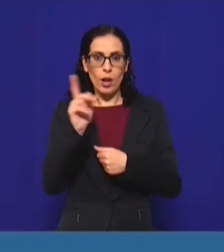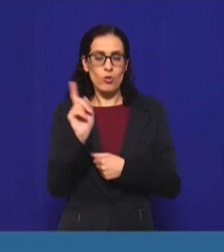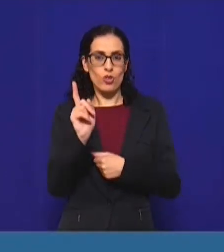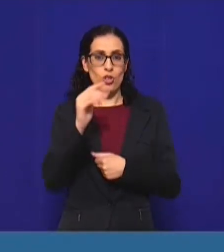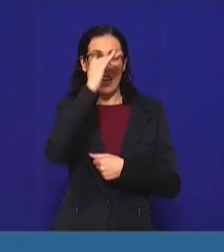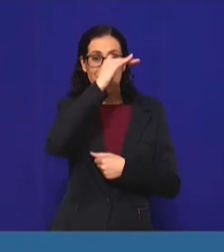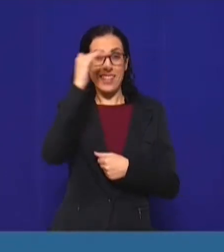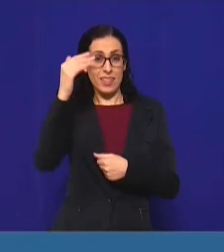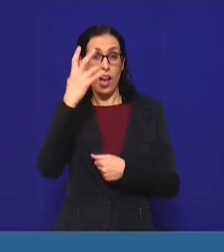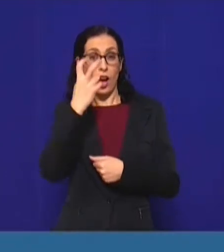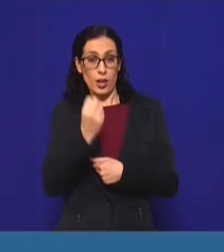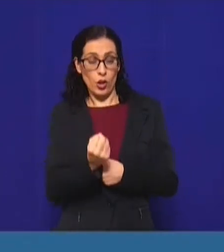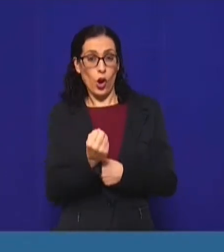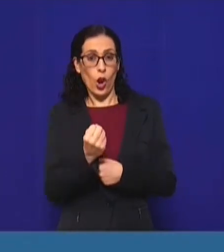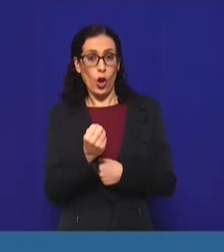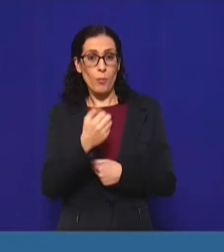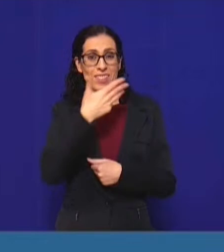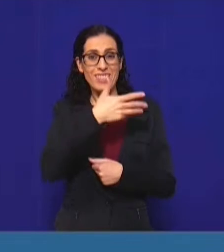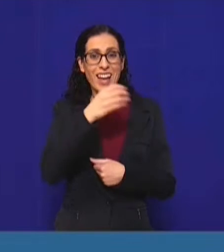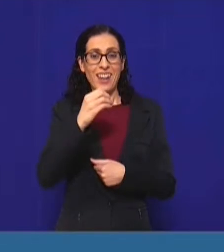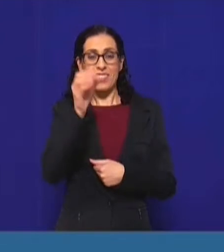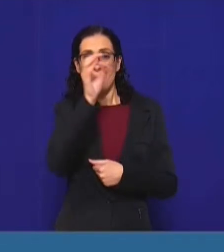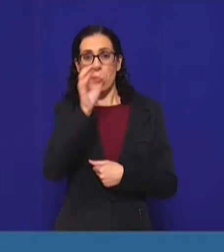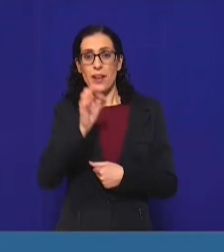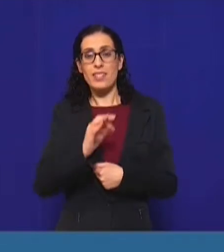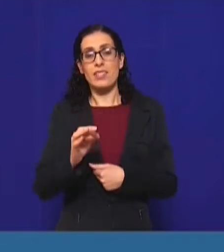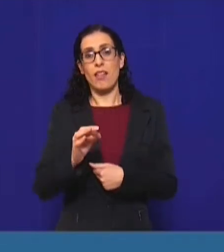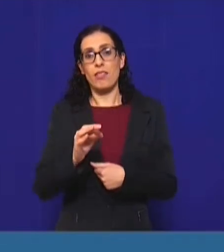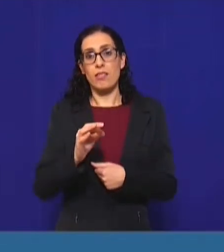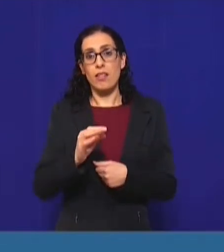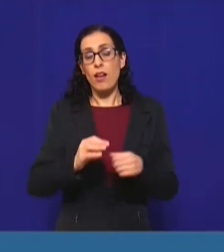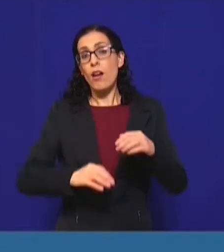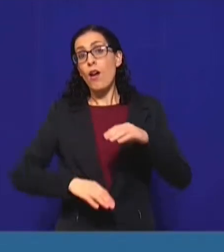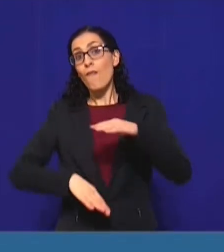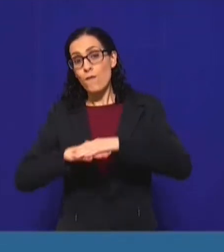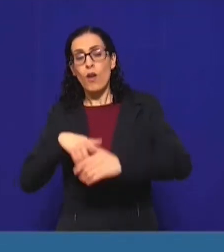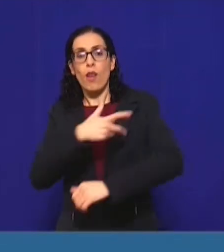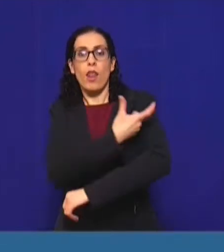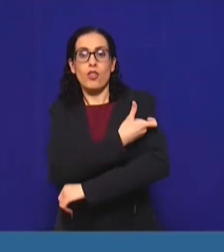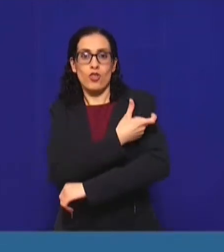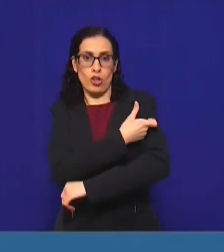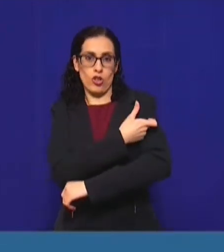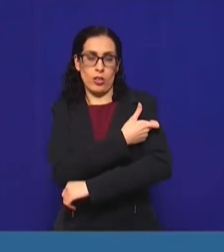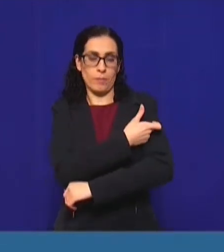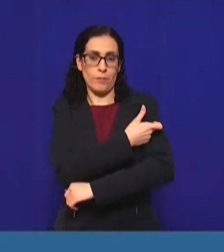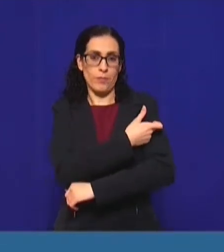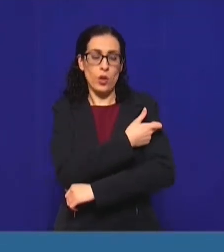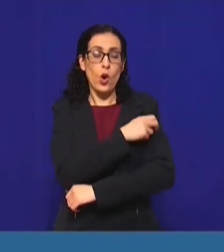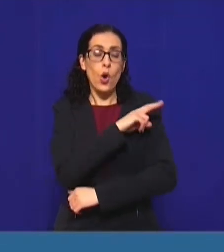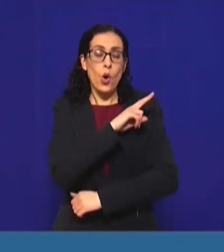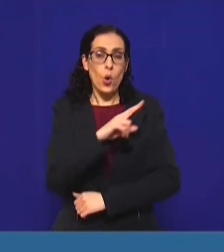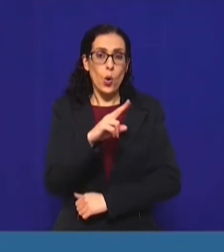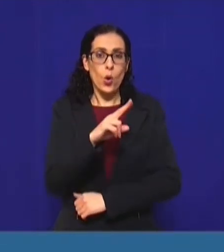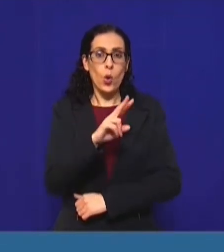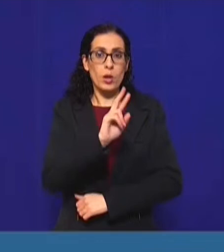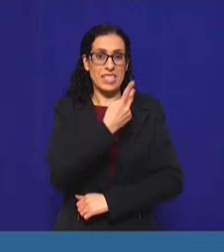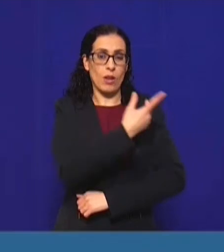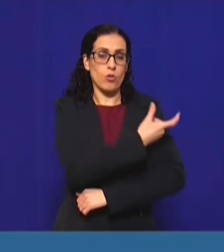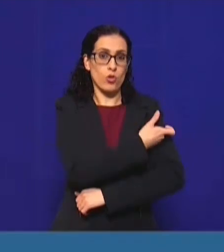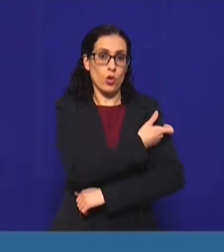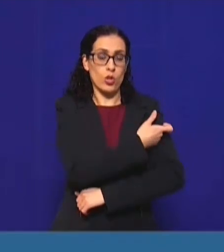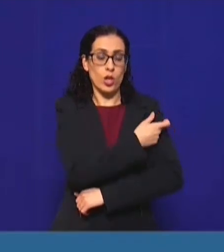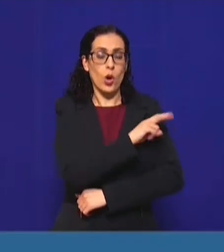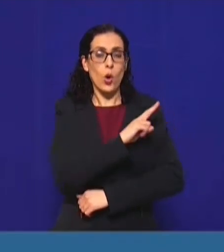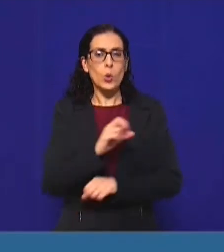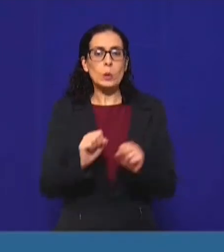ikollhom għall-inqas 90% minnhom ikunu mlaqmin biż-żewġ dożi u jkunu għaddew għall-inqas 10